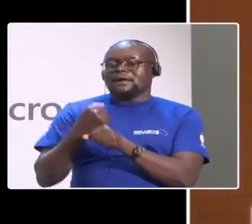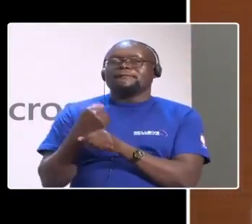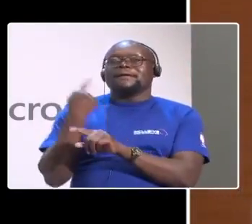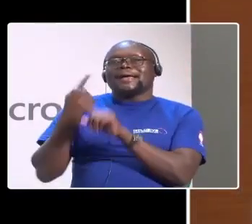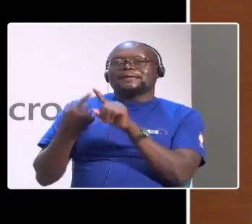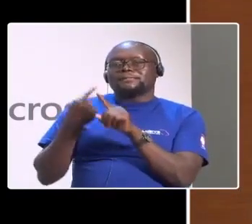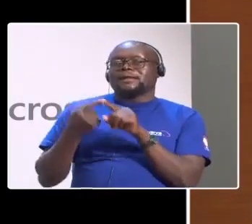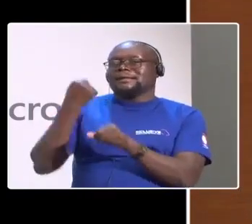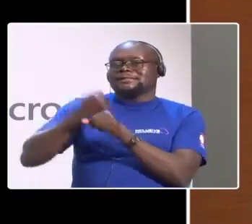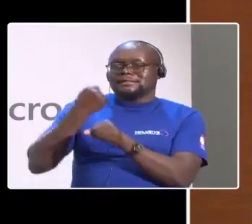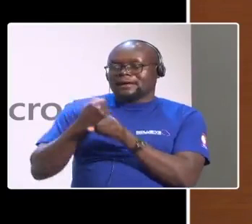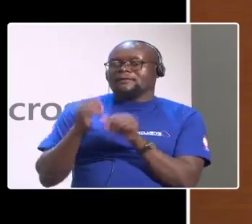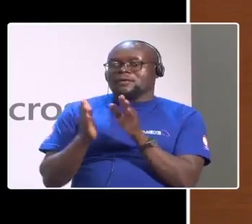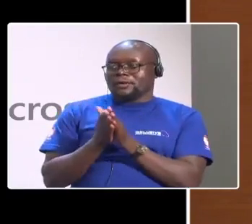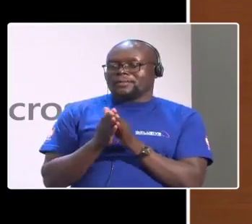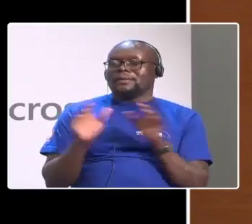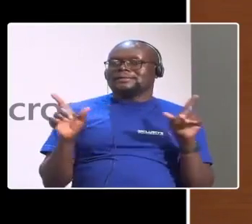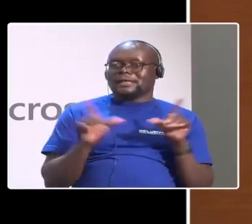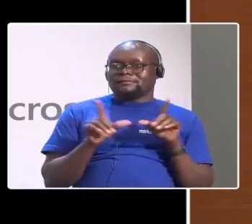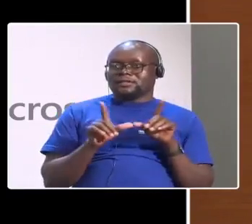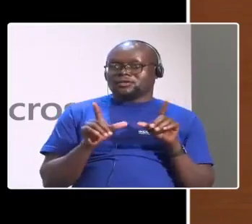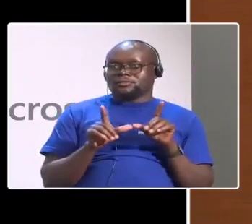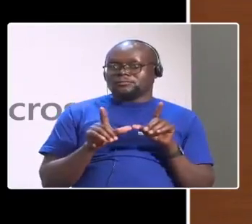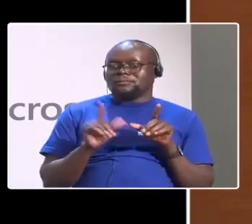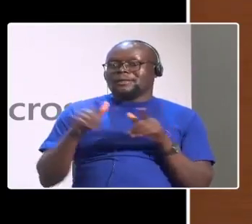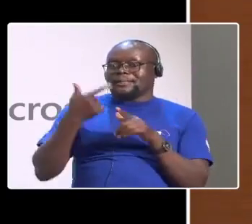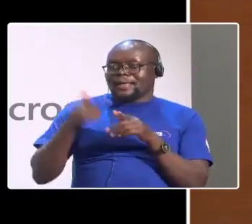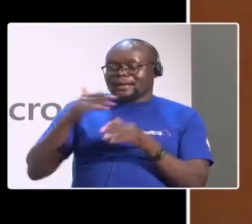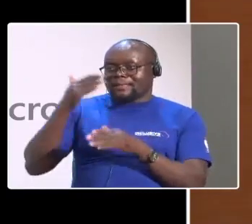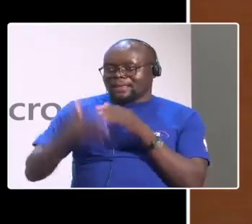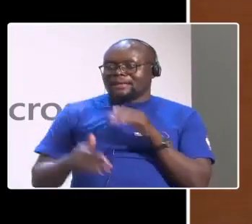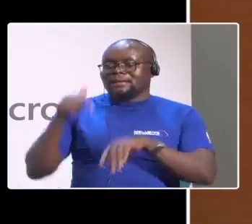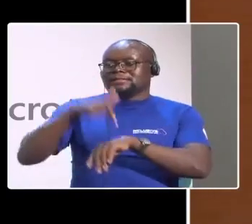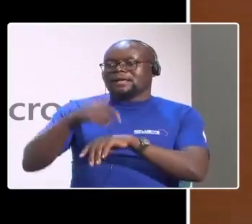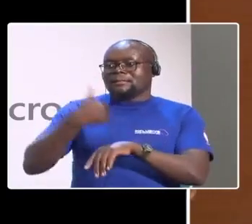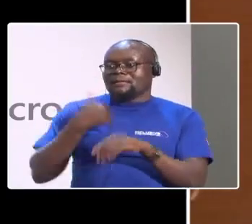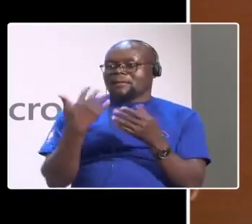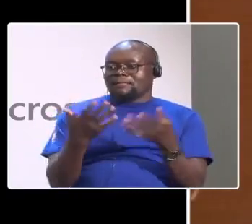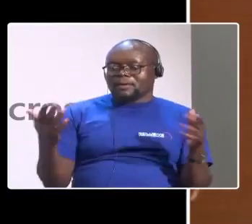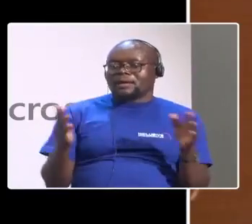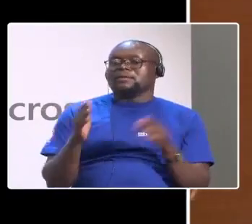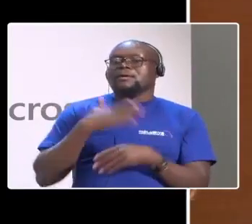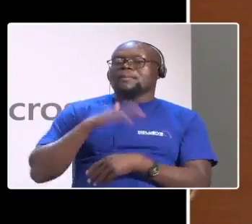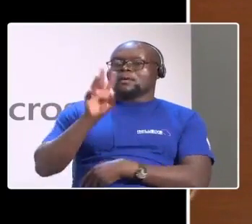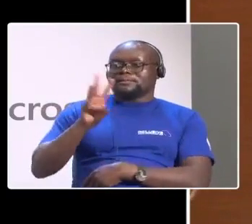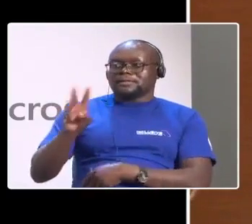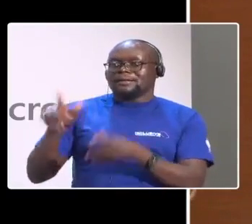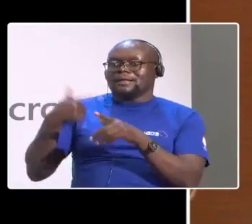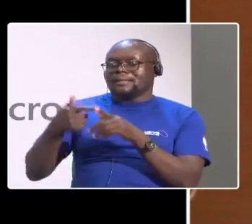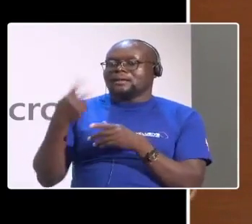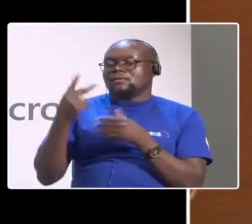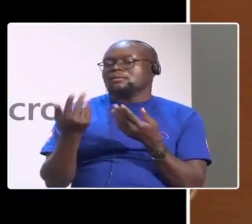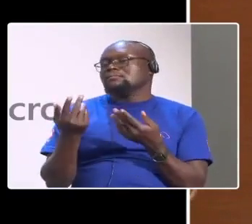experienced staff with a certification. And then the end, when I have my product, my website, then I'm looking